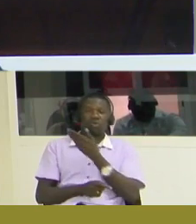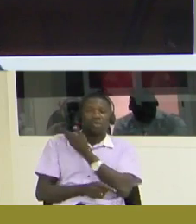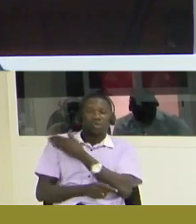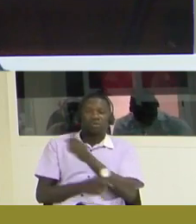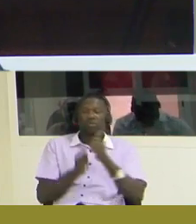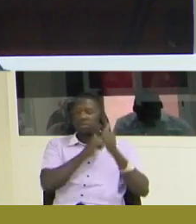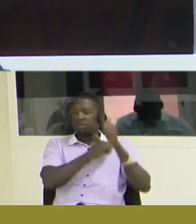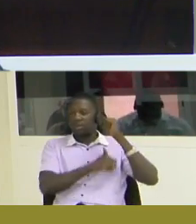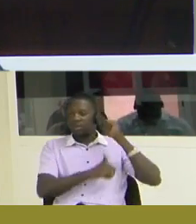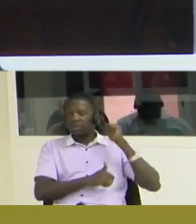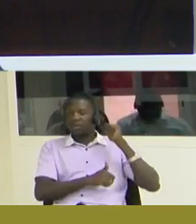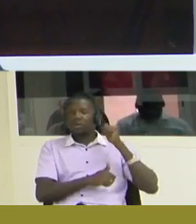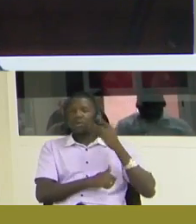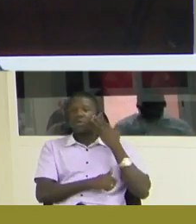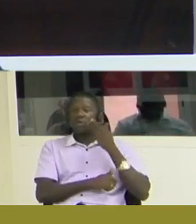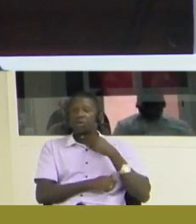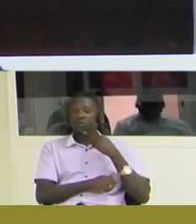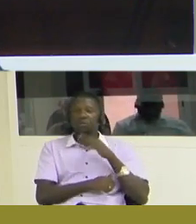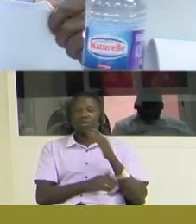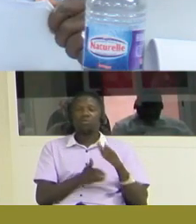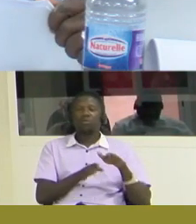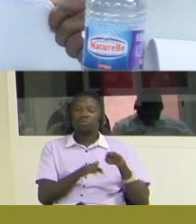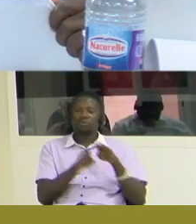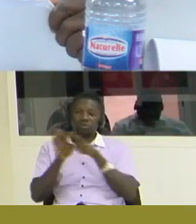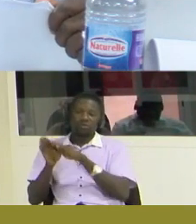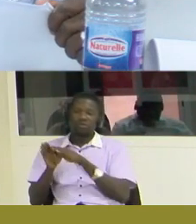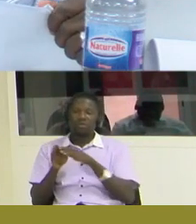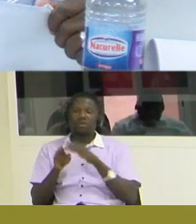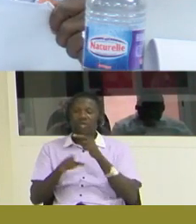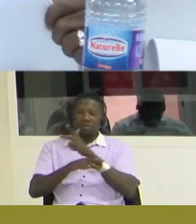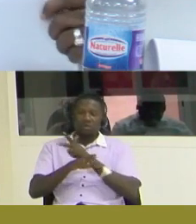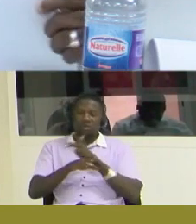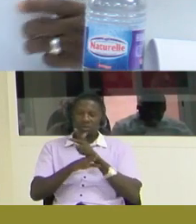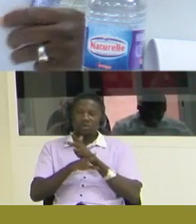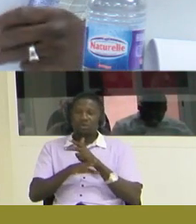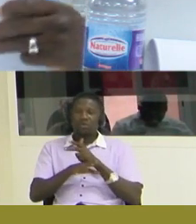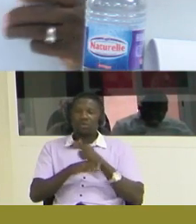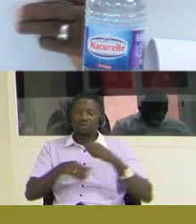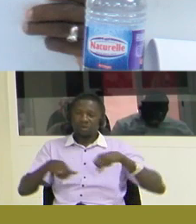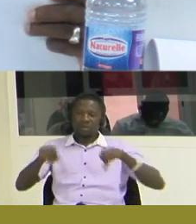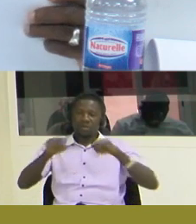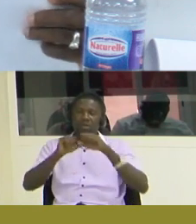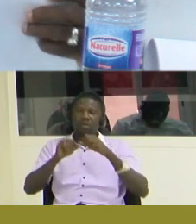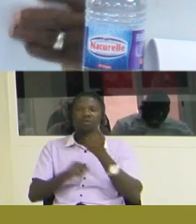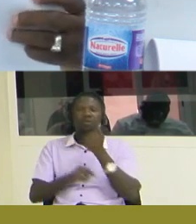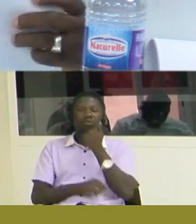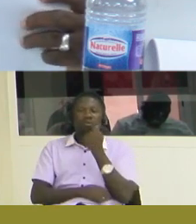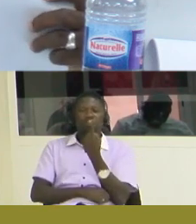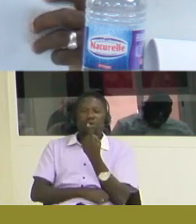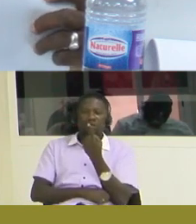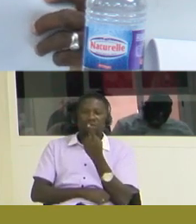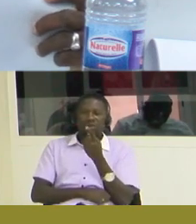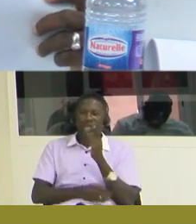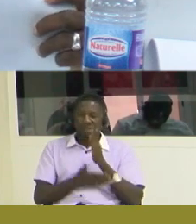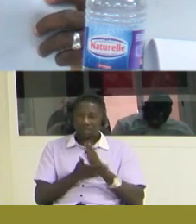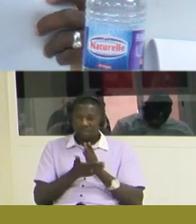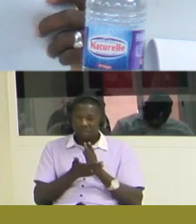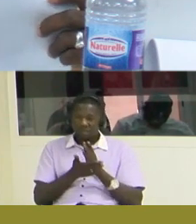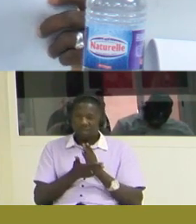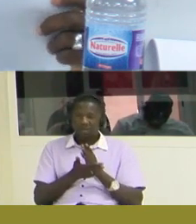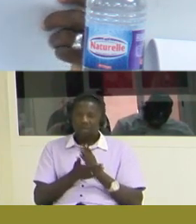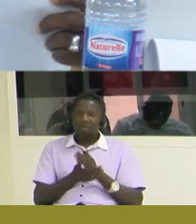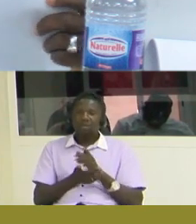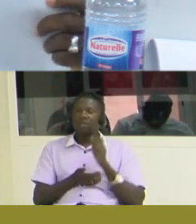behind when you moved to security wing number one is that right and he answered yes